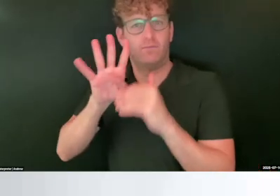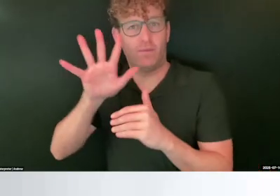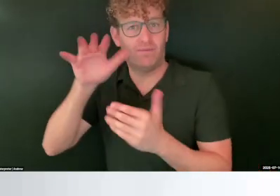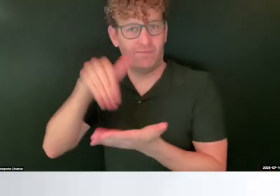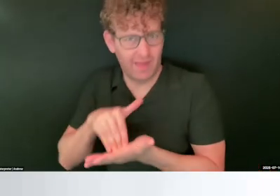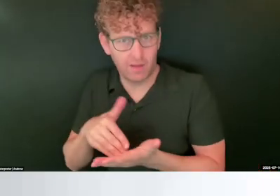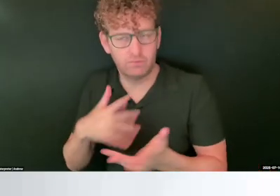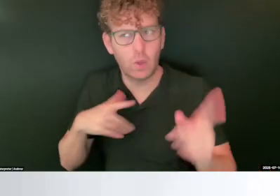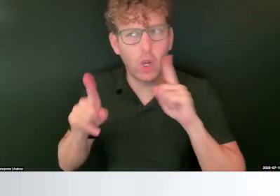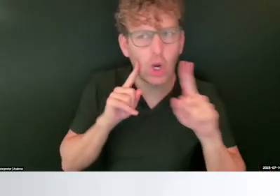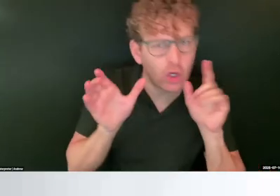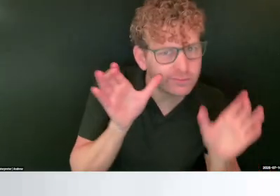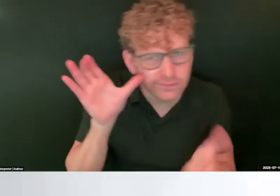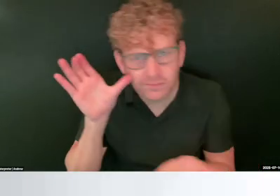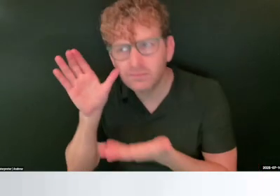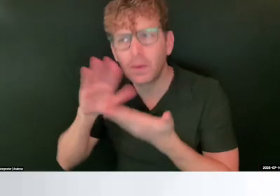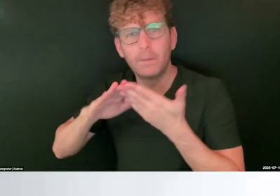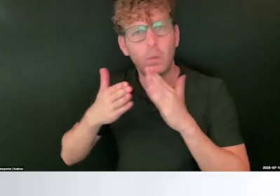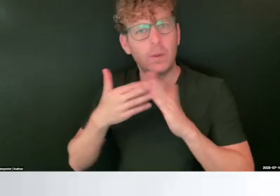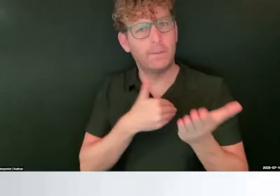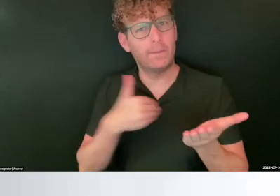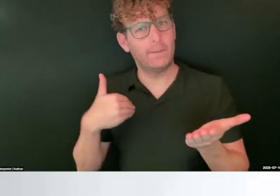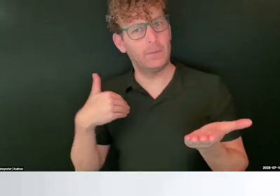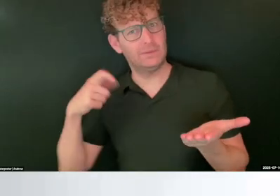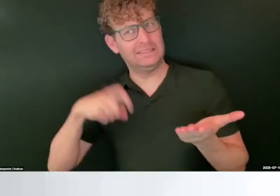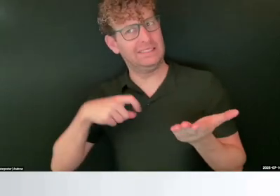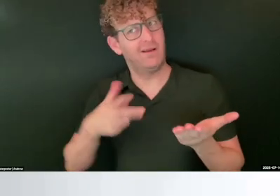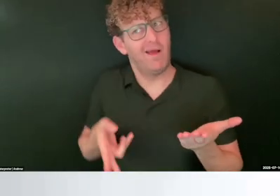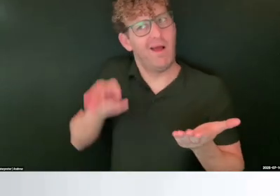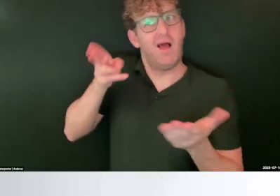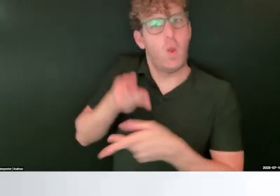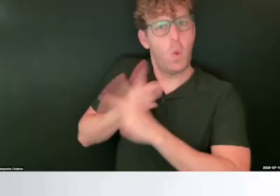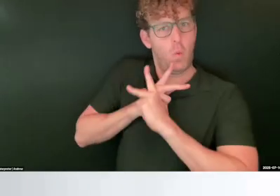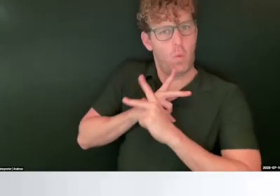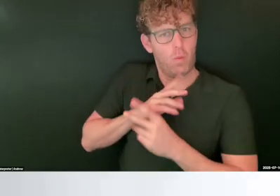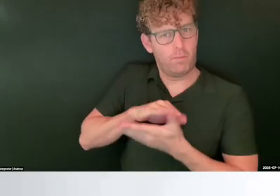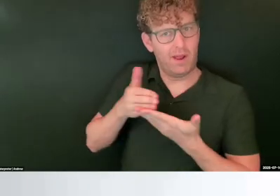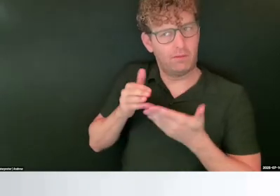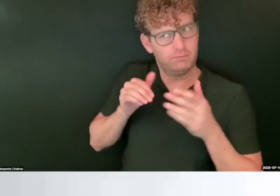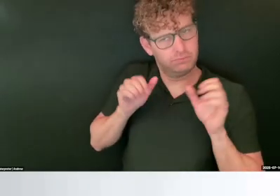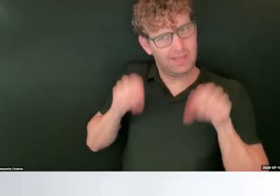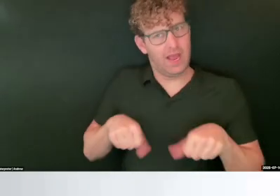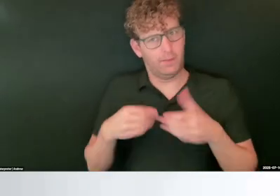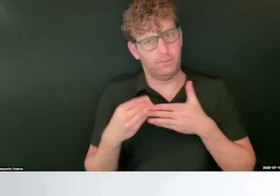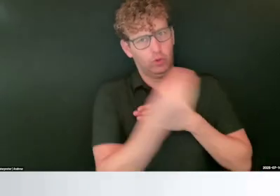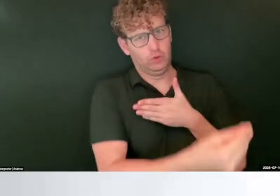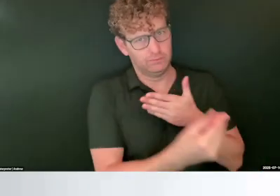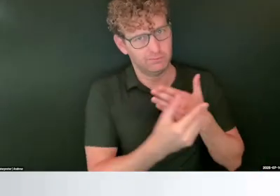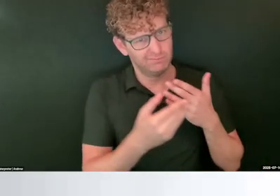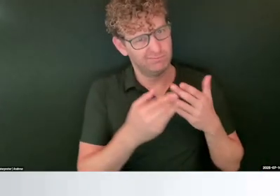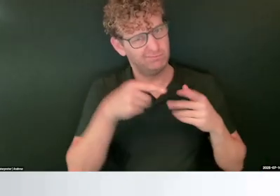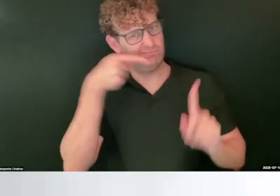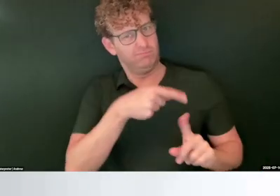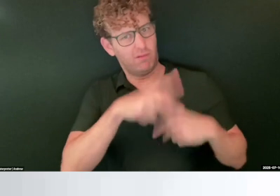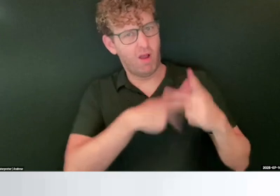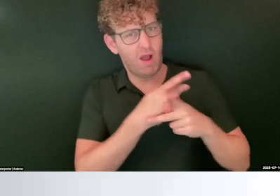from community members and organizations that people needed a higher loan amount to be able to purchase the types of vehicles they need and want. Next